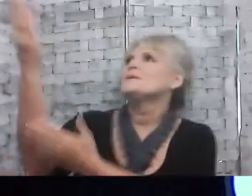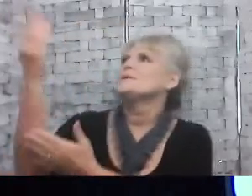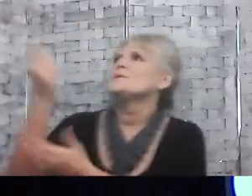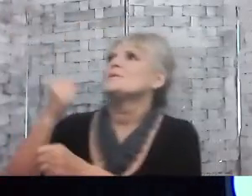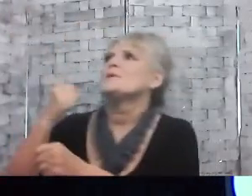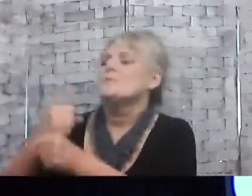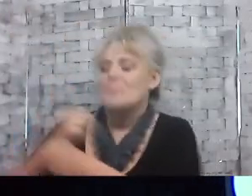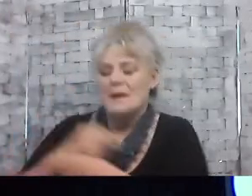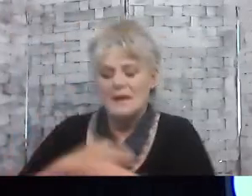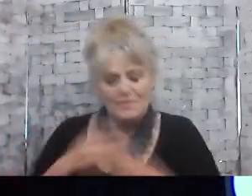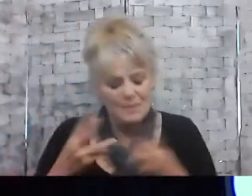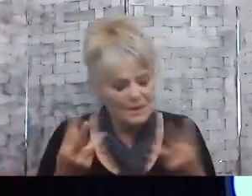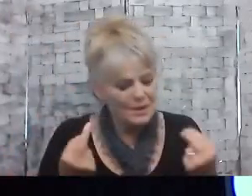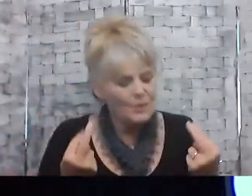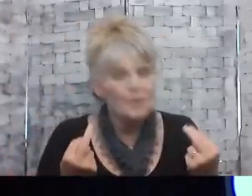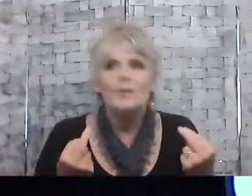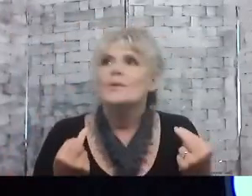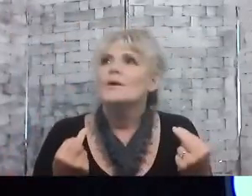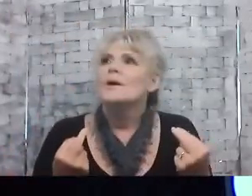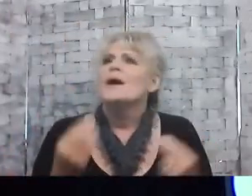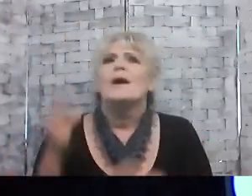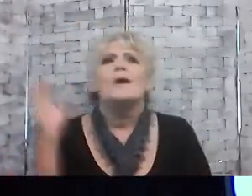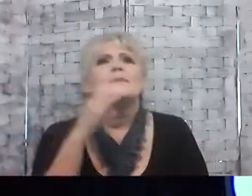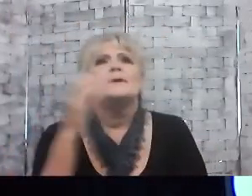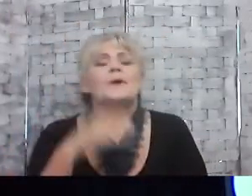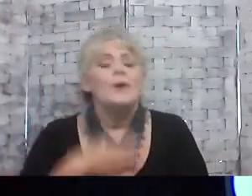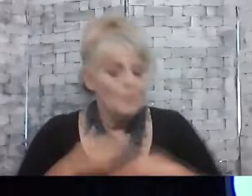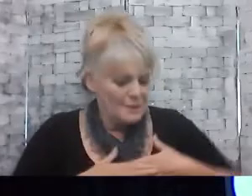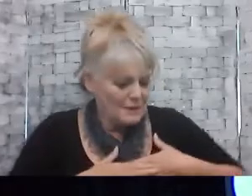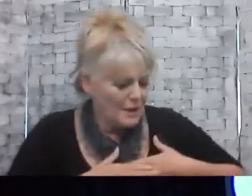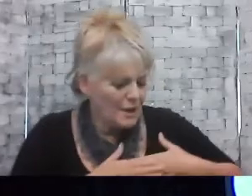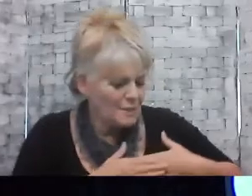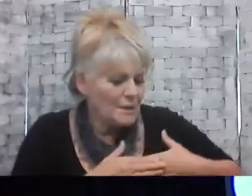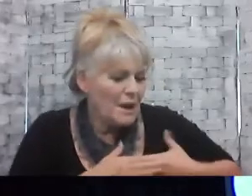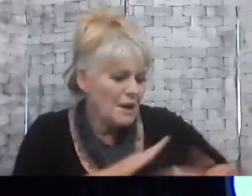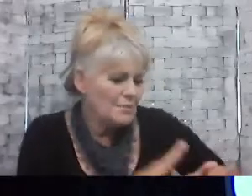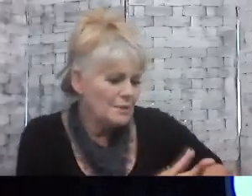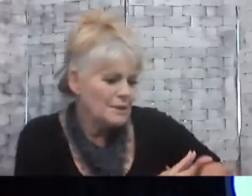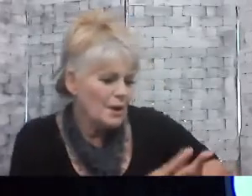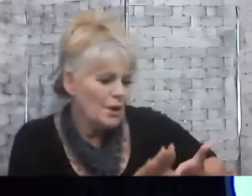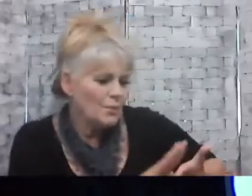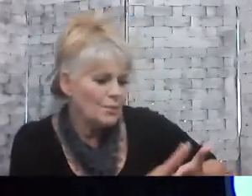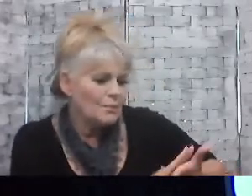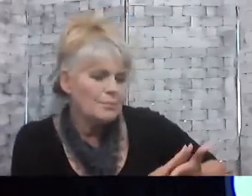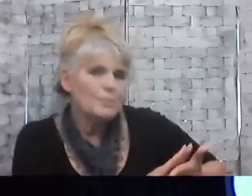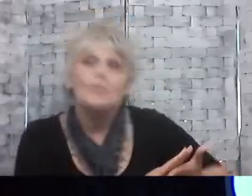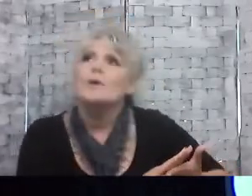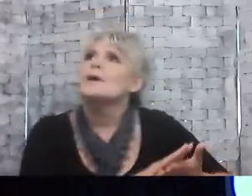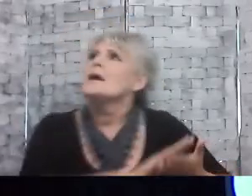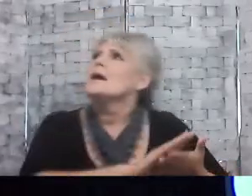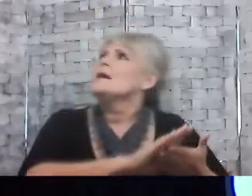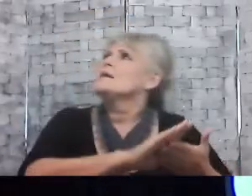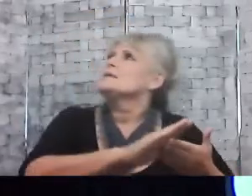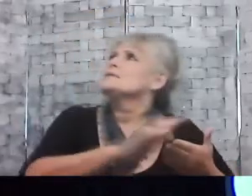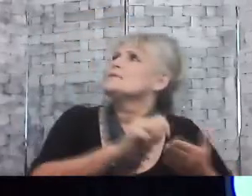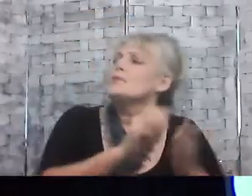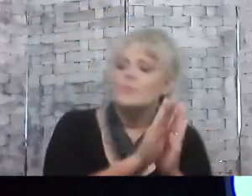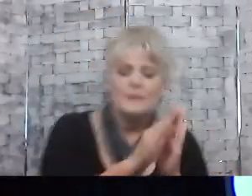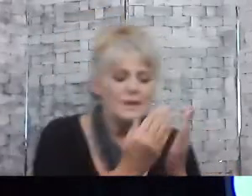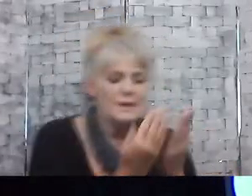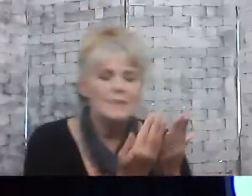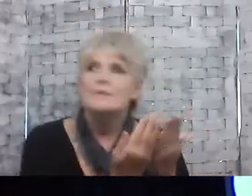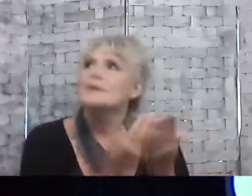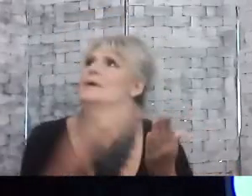me new. Oh, I'm an empty page, I'm an open book. Write